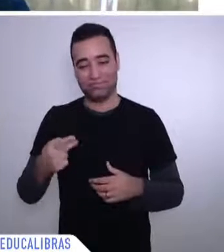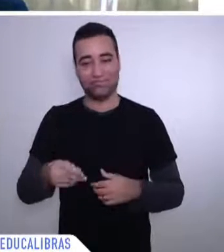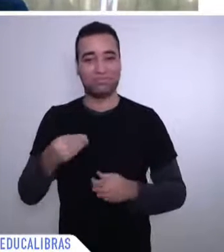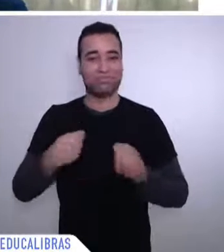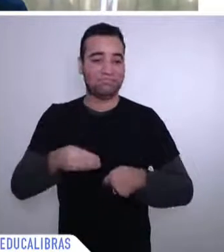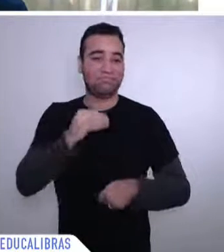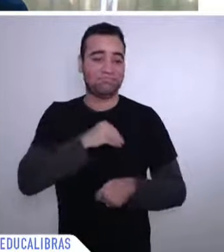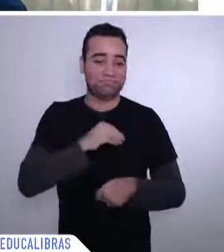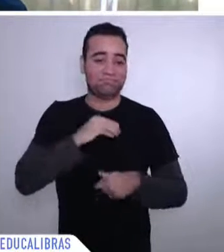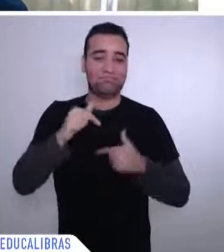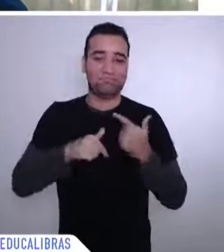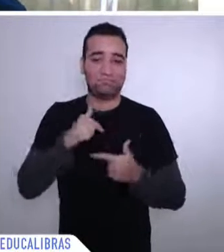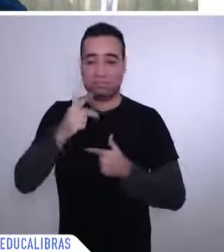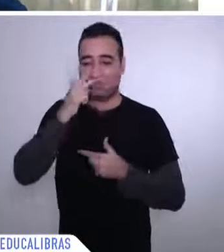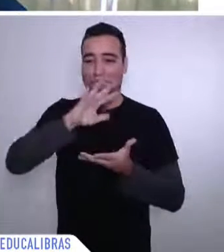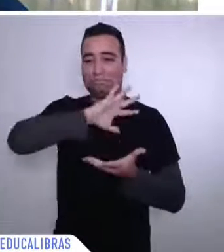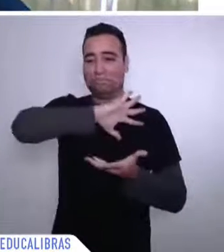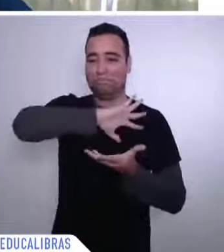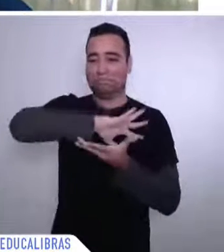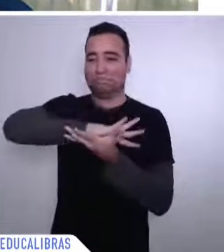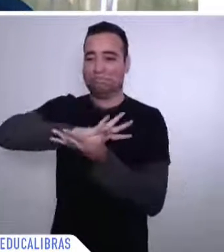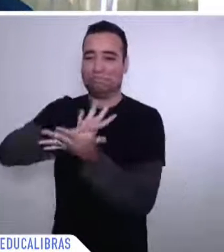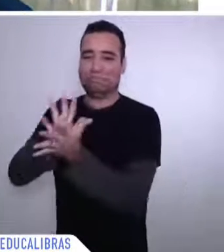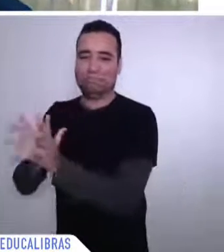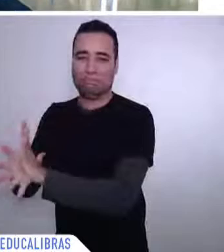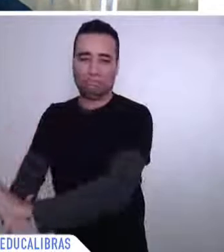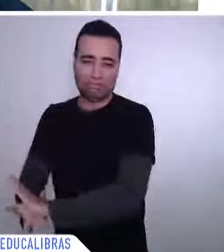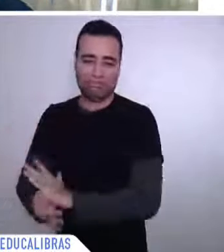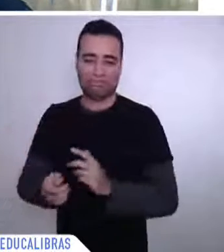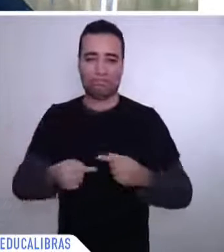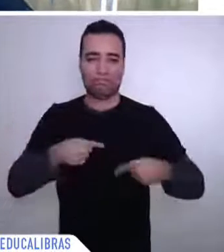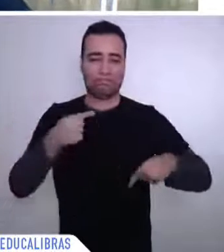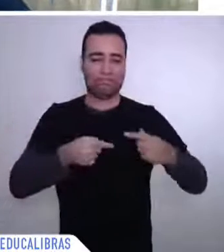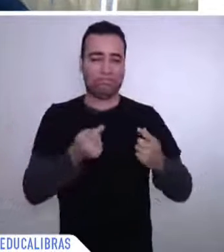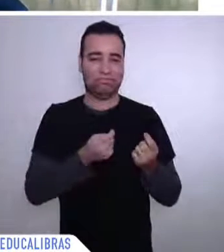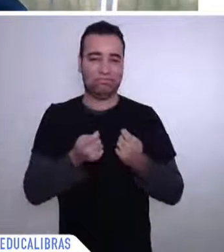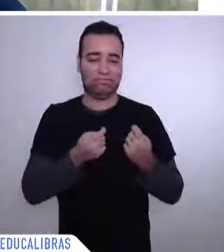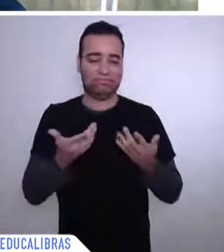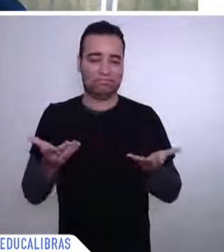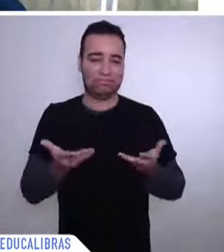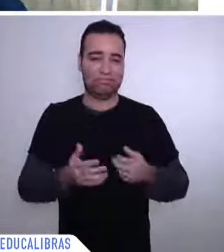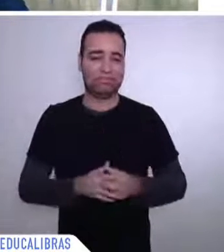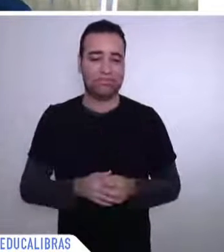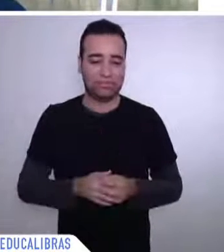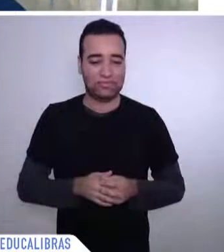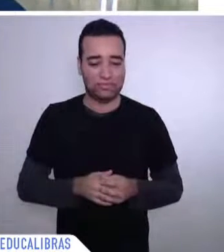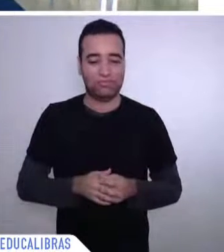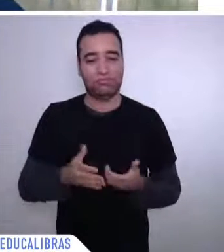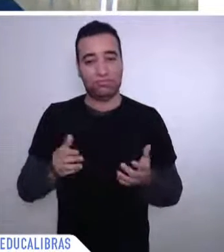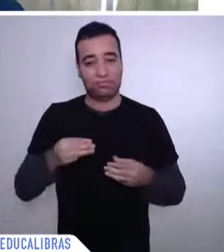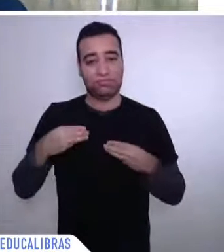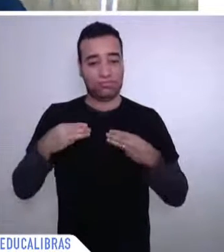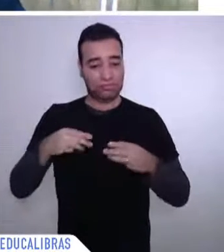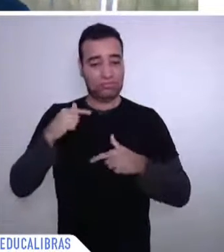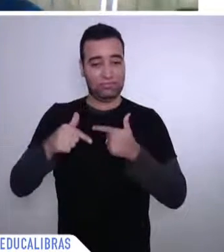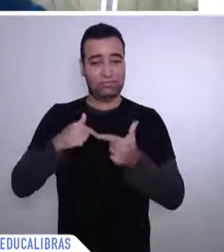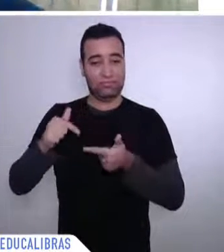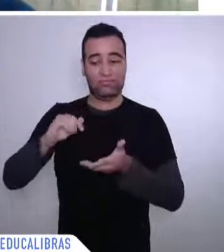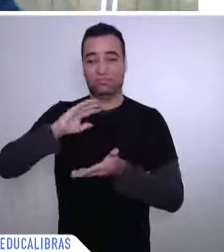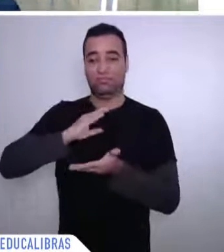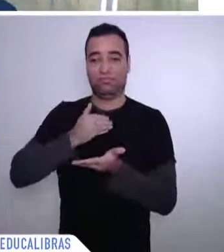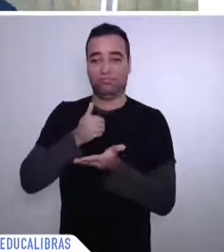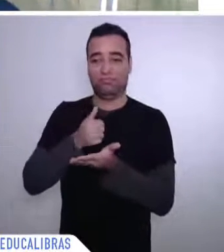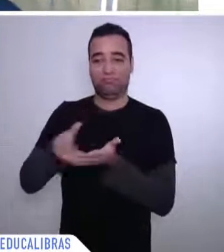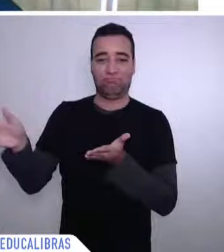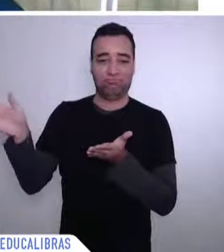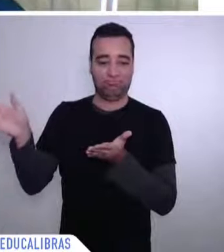Brazilians who depend on work and salary, they cannot be massacred by a political economy that is not fair. You see the Ministry